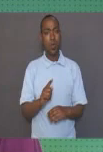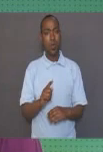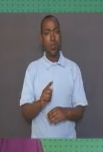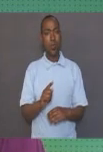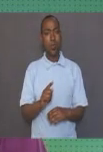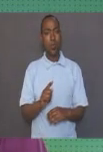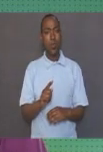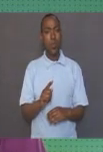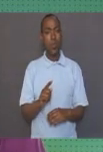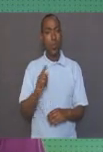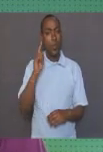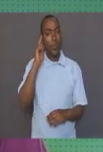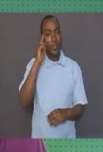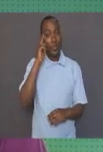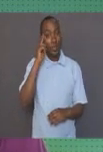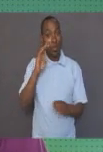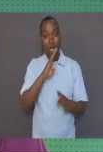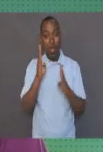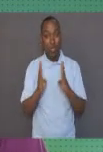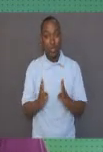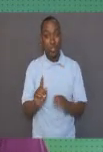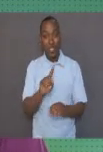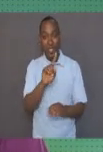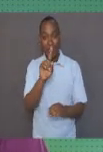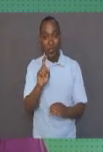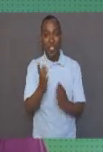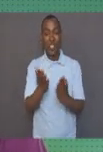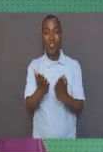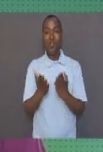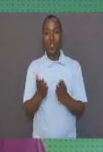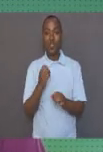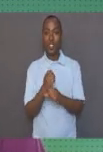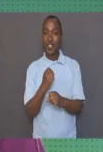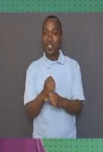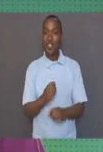What would you ask the biologists about their work?